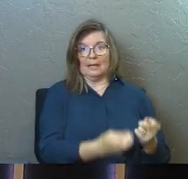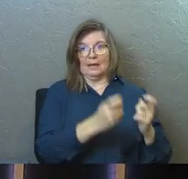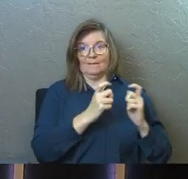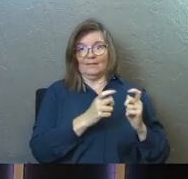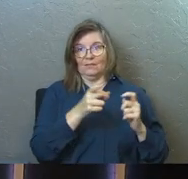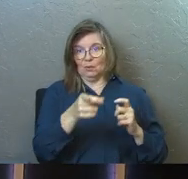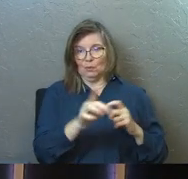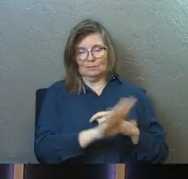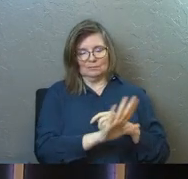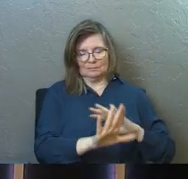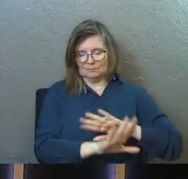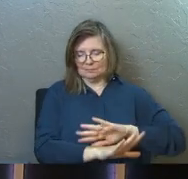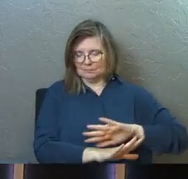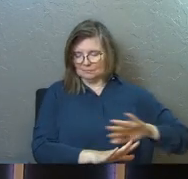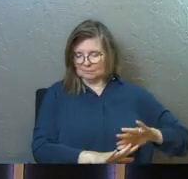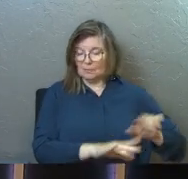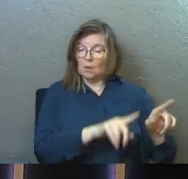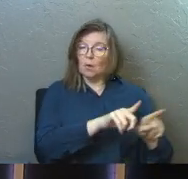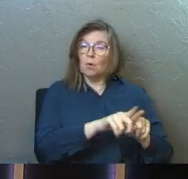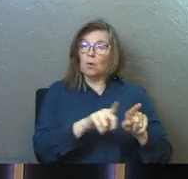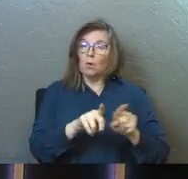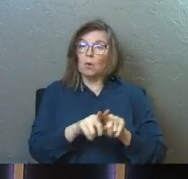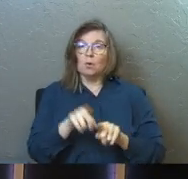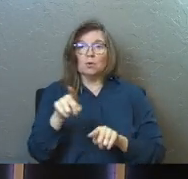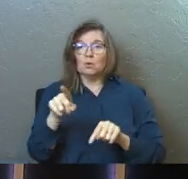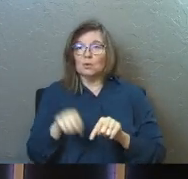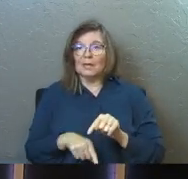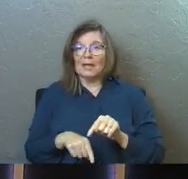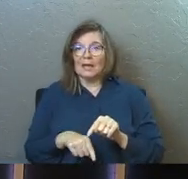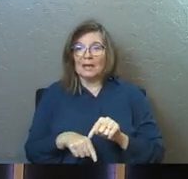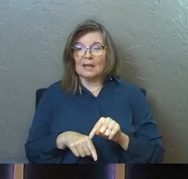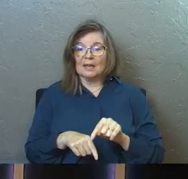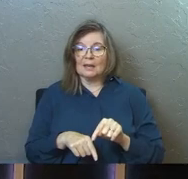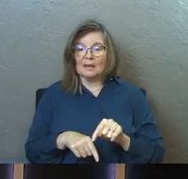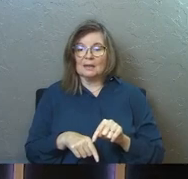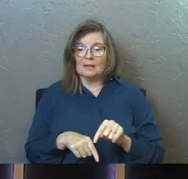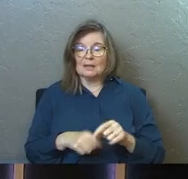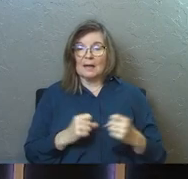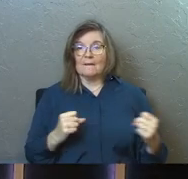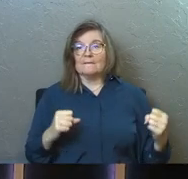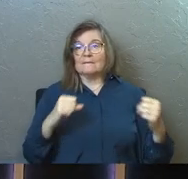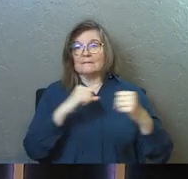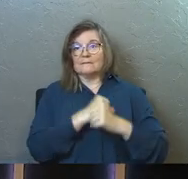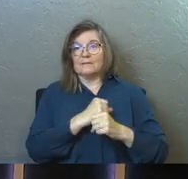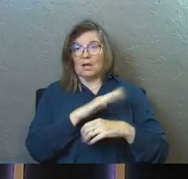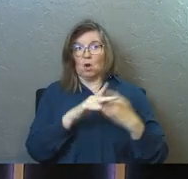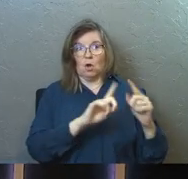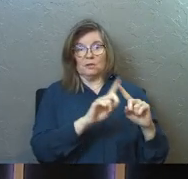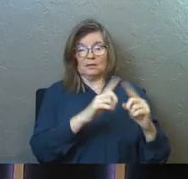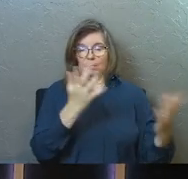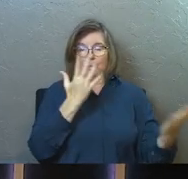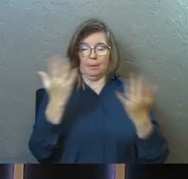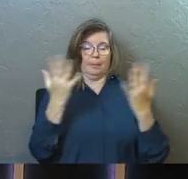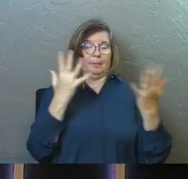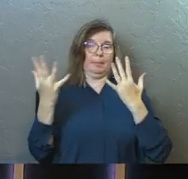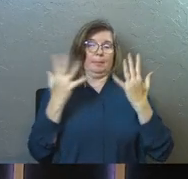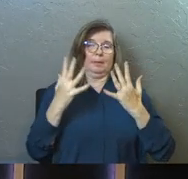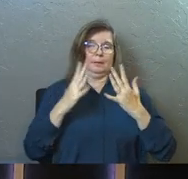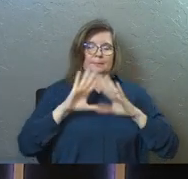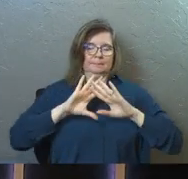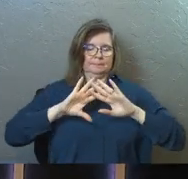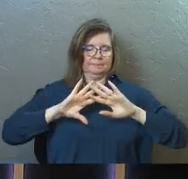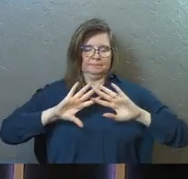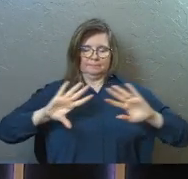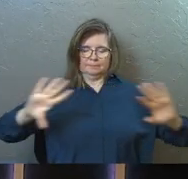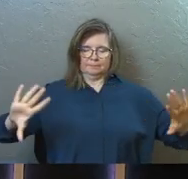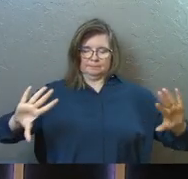life. Also, you can't so much fight all that stuff, all that criticism from other